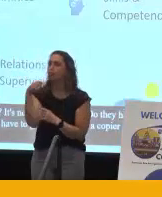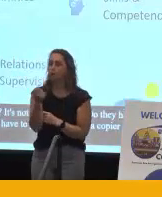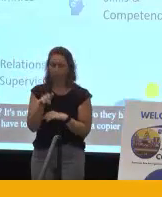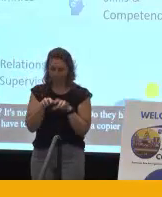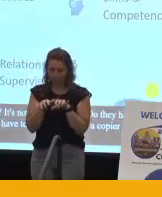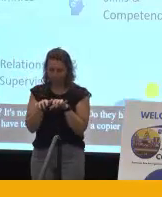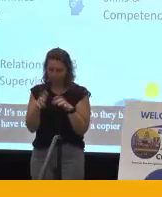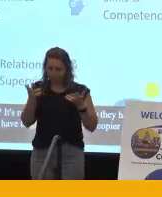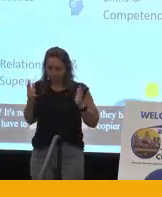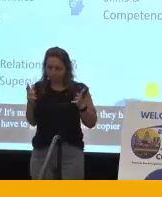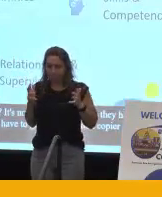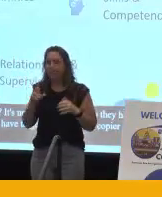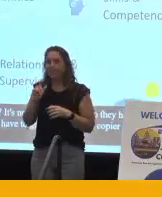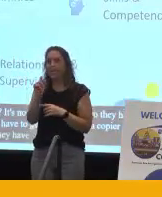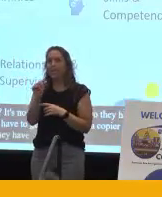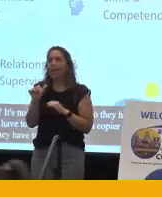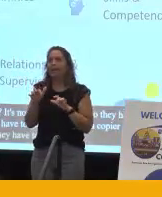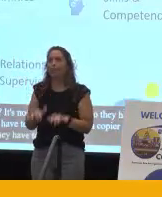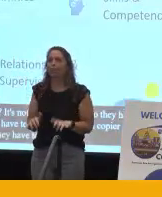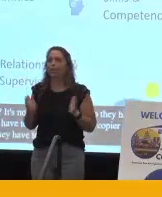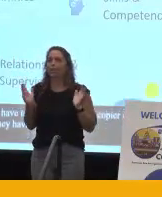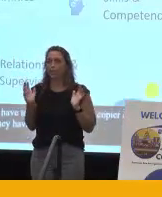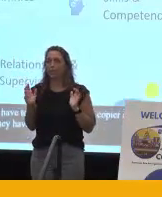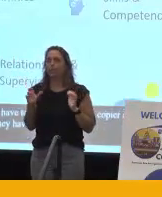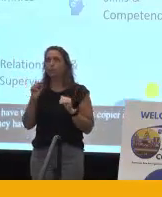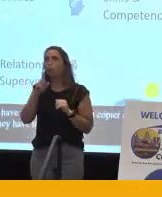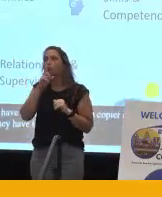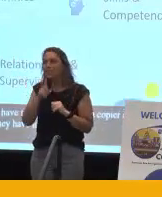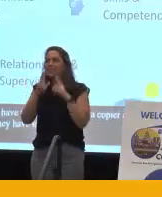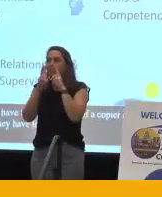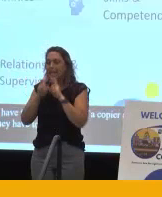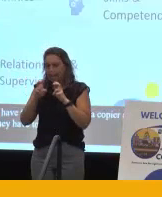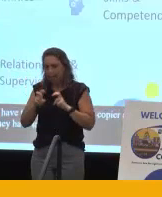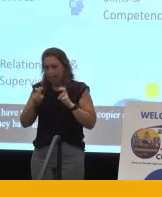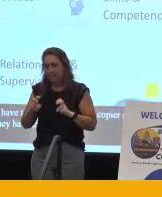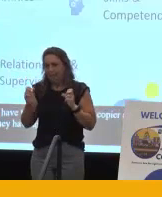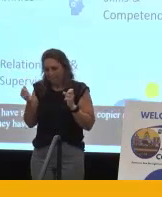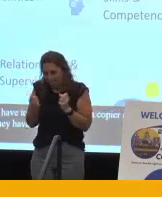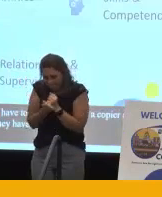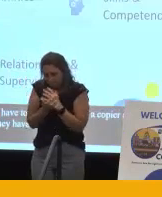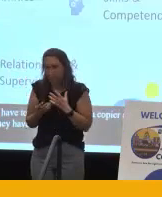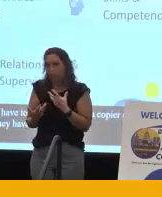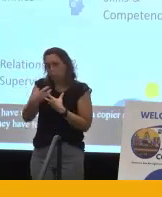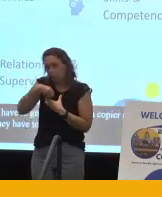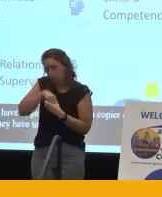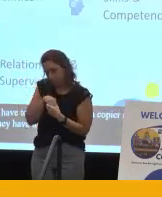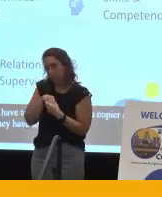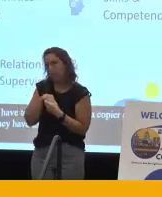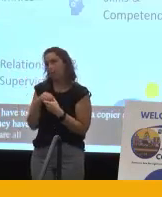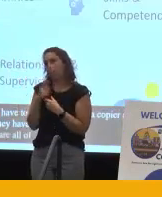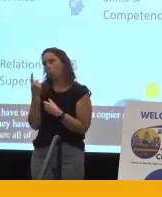breaking it down and doing that task analysis to say, what are all of those specific things within a